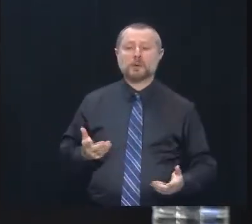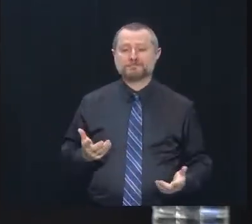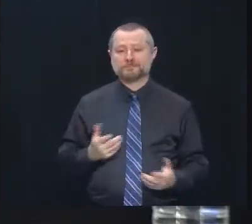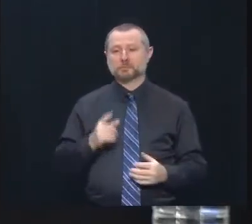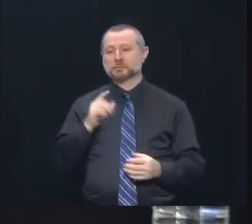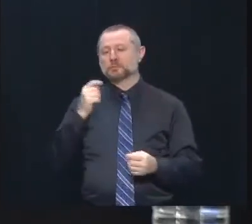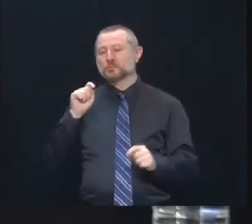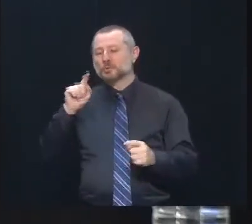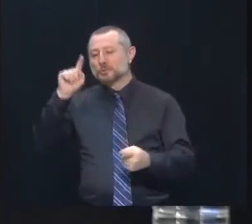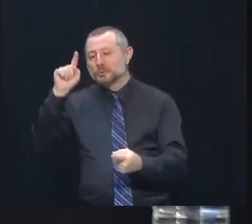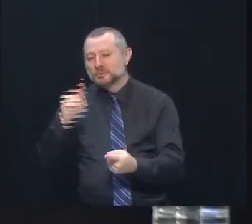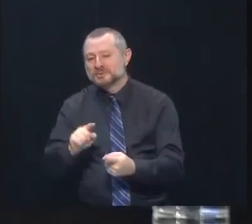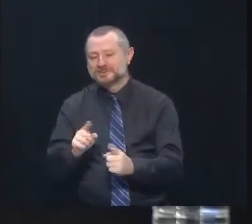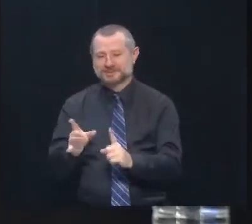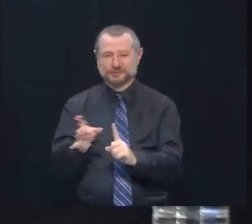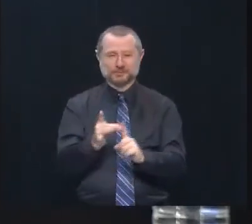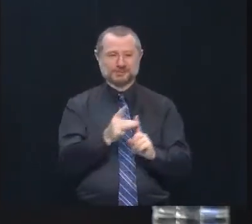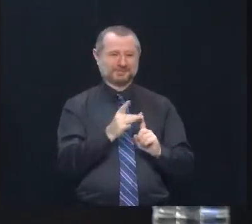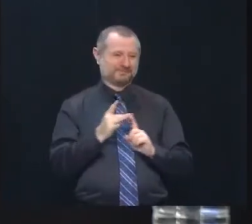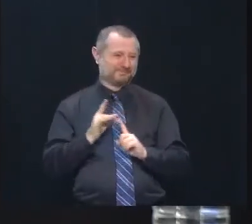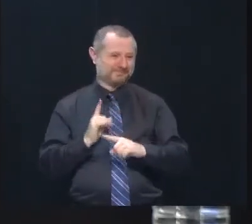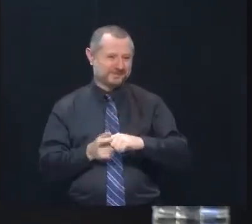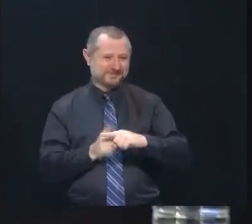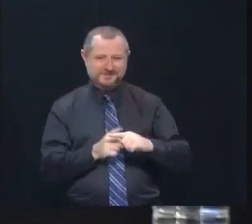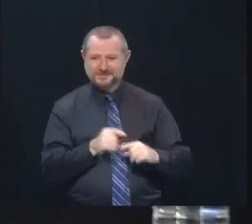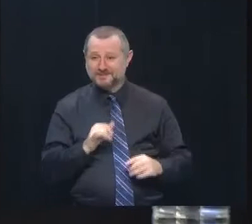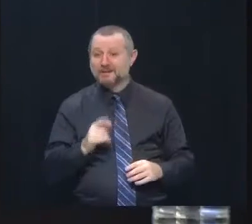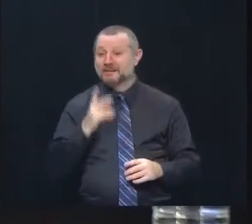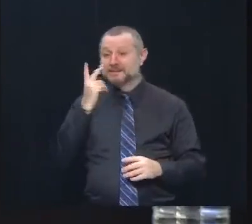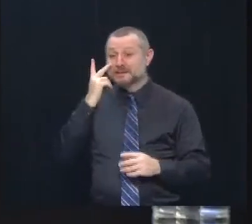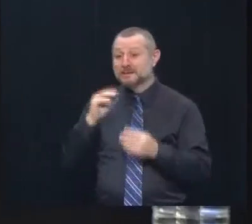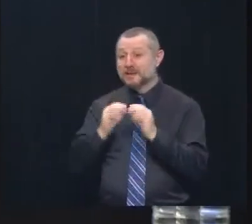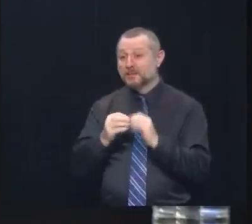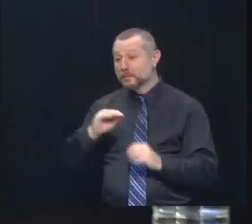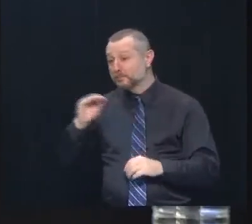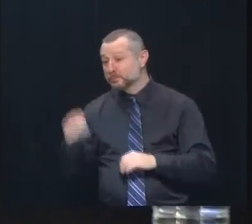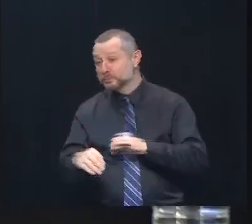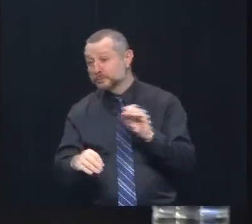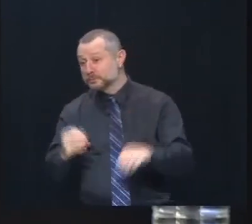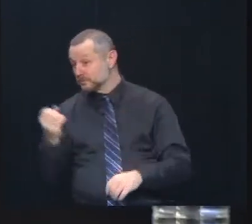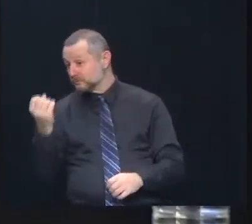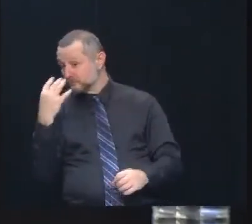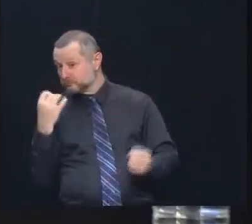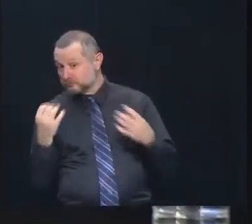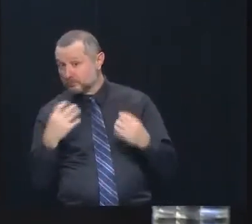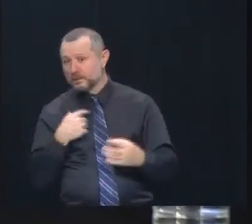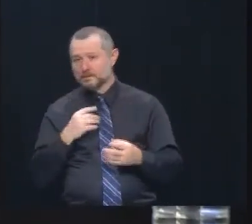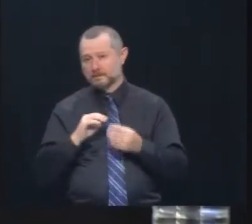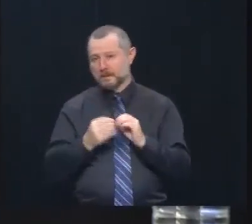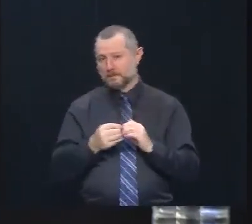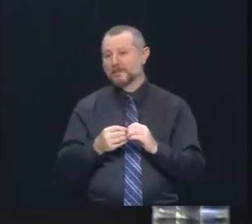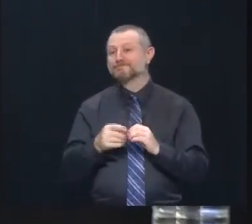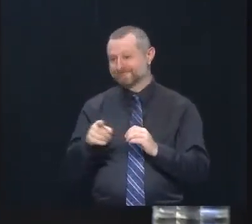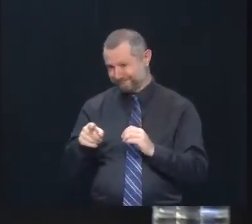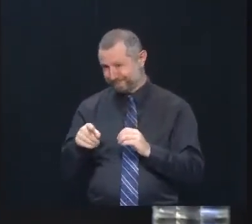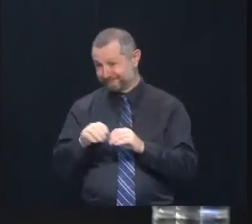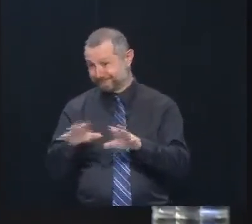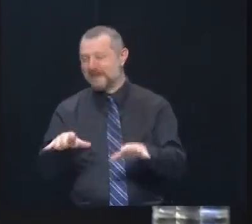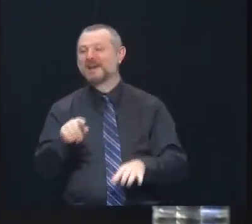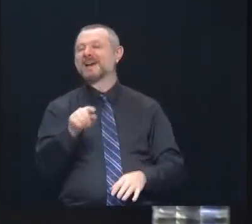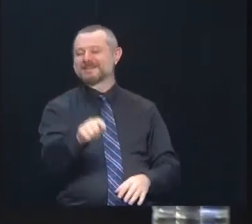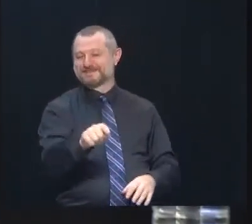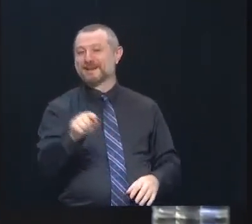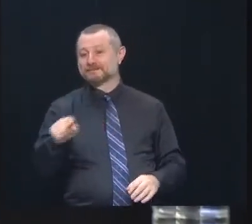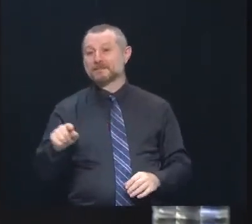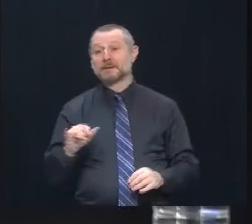of spread. When you're seeing these, when you're hitting these percentages, there's a greater chance of community spread. And so what you're trying to do is you're trying to address,